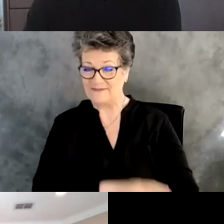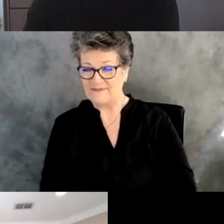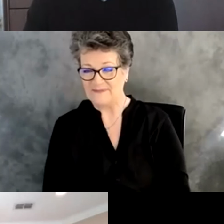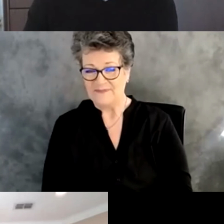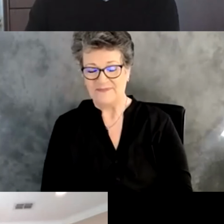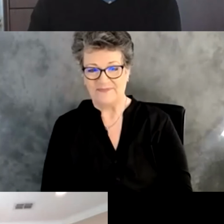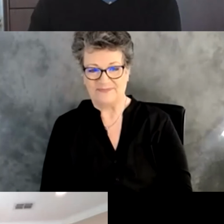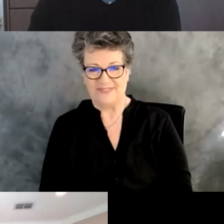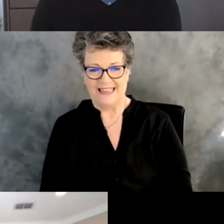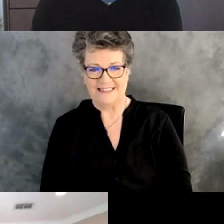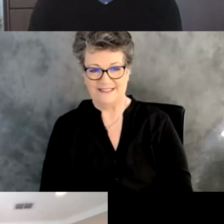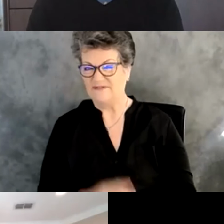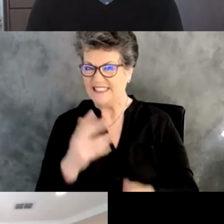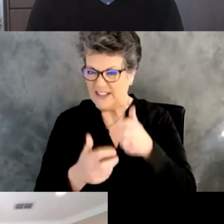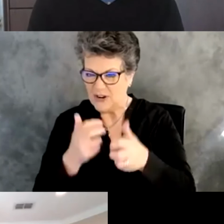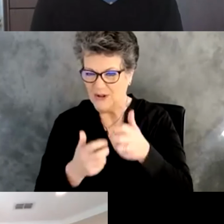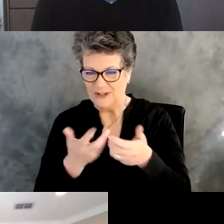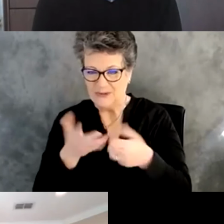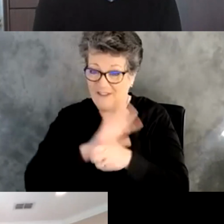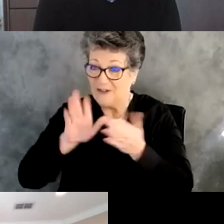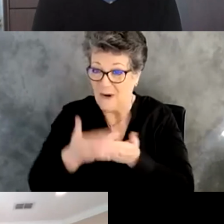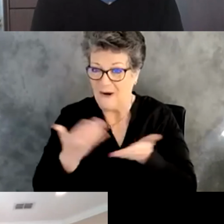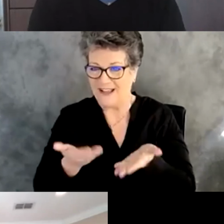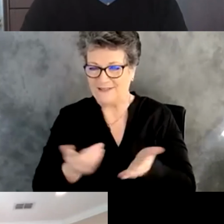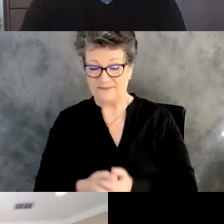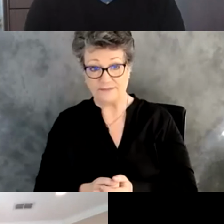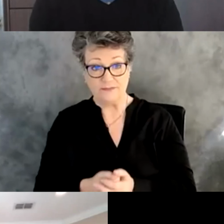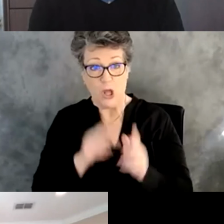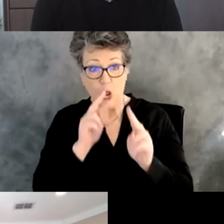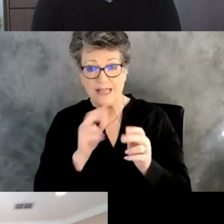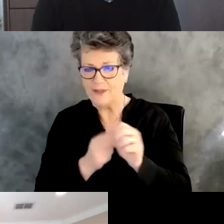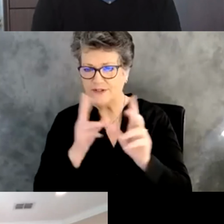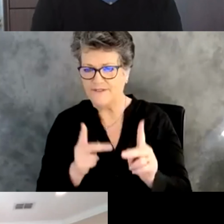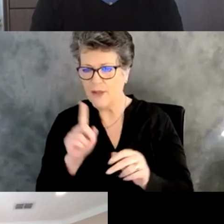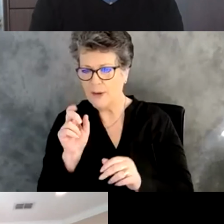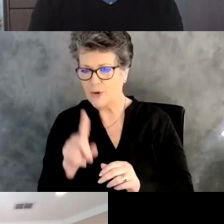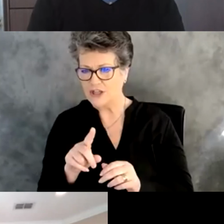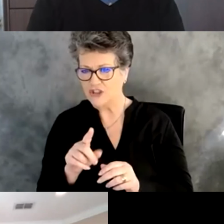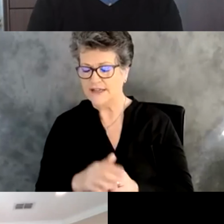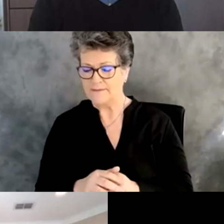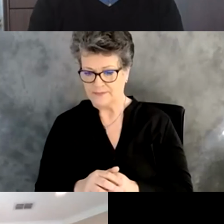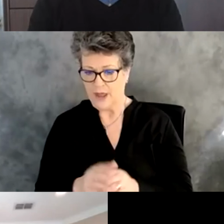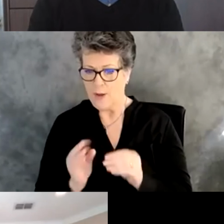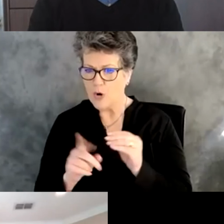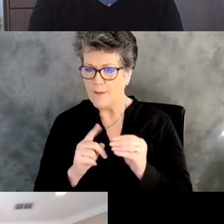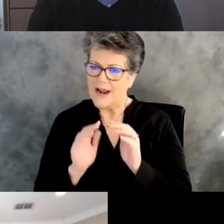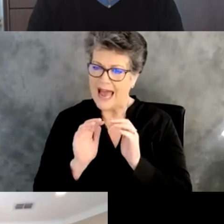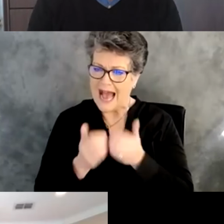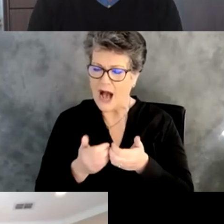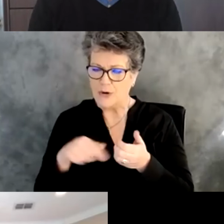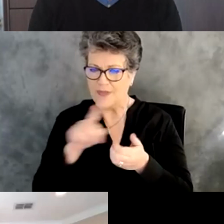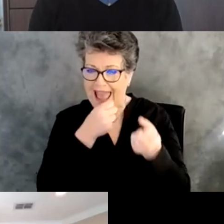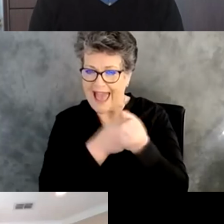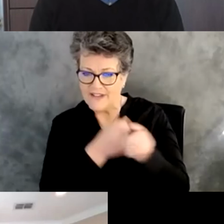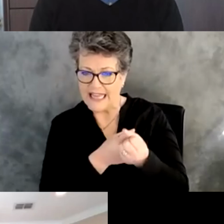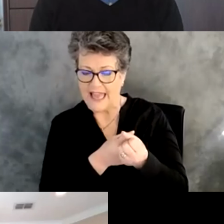very difficult to cover it all in this time. It looks like there's a follow-up to that question, is more about how do they